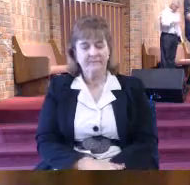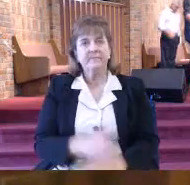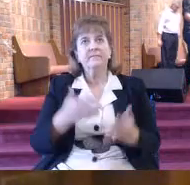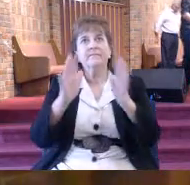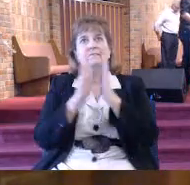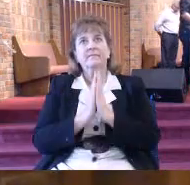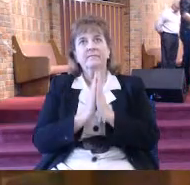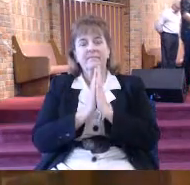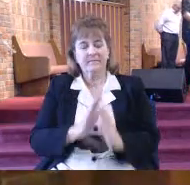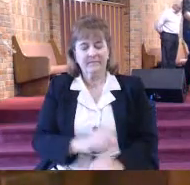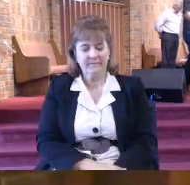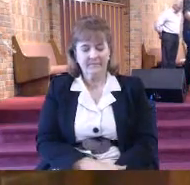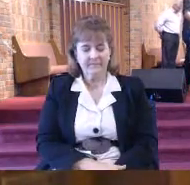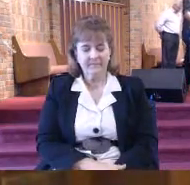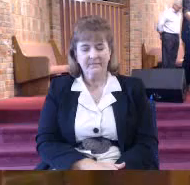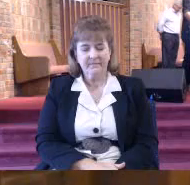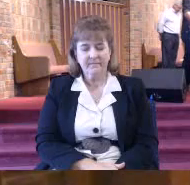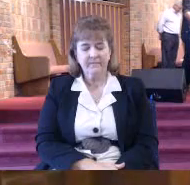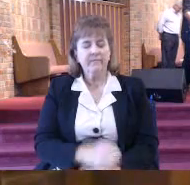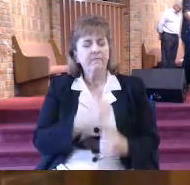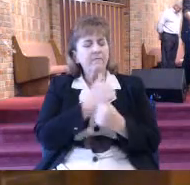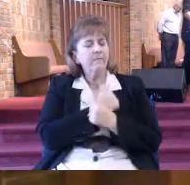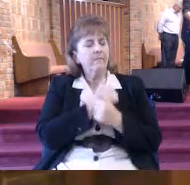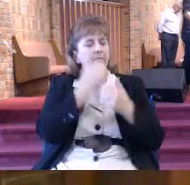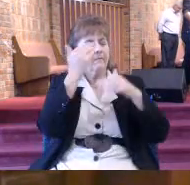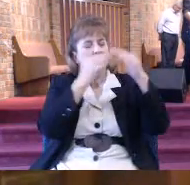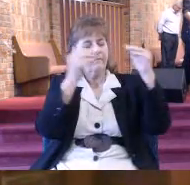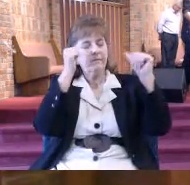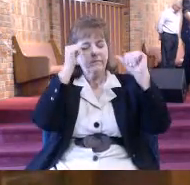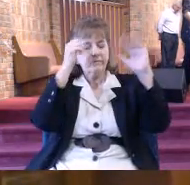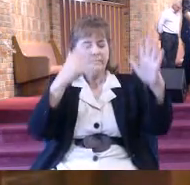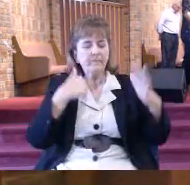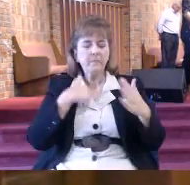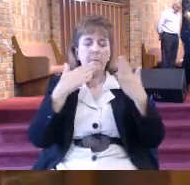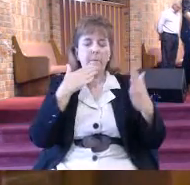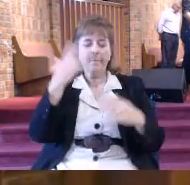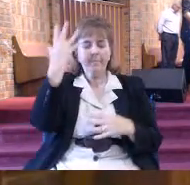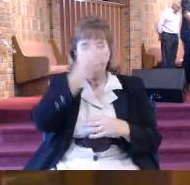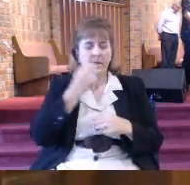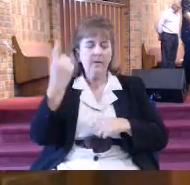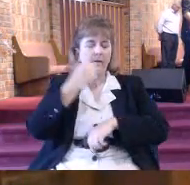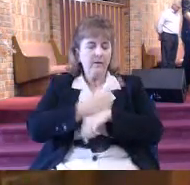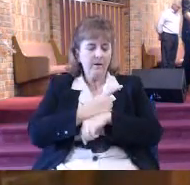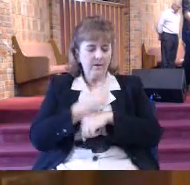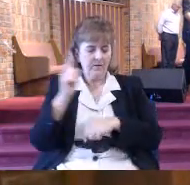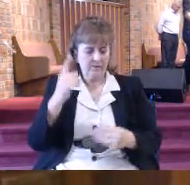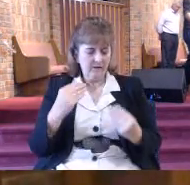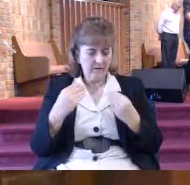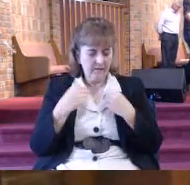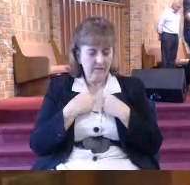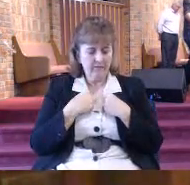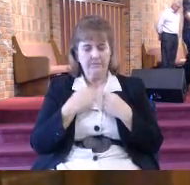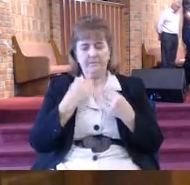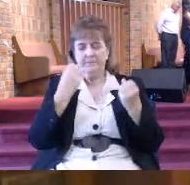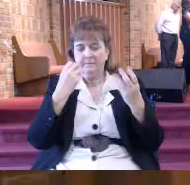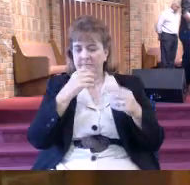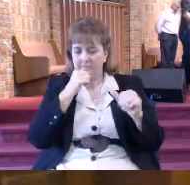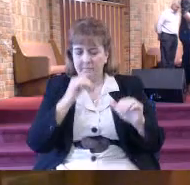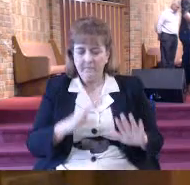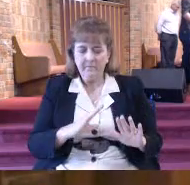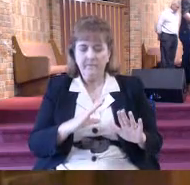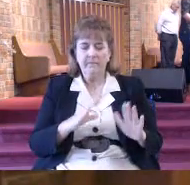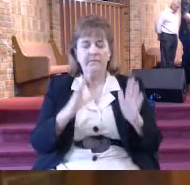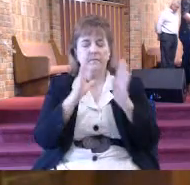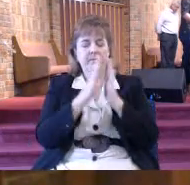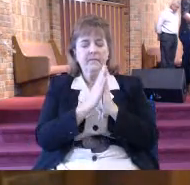Let us pray. Dear Heavenly Father, we thank you for this beautiful day that you've given to us, and we thank you for all the many blessings. We ask that you be with those